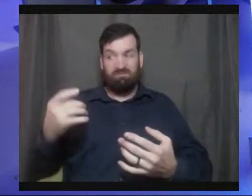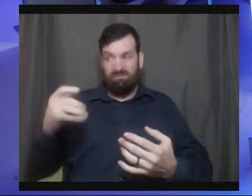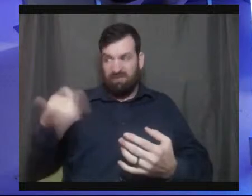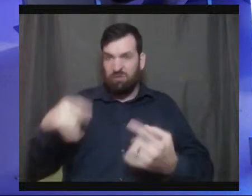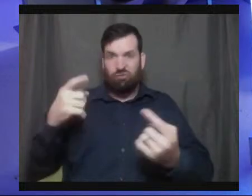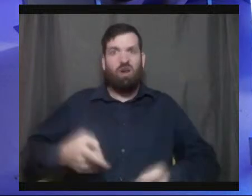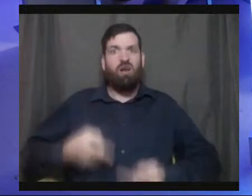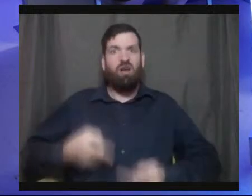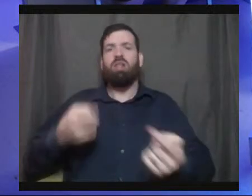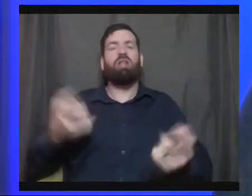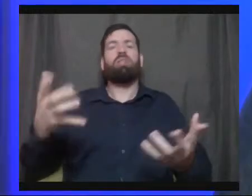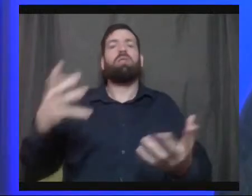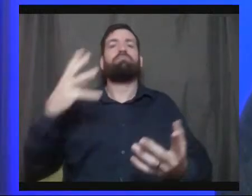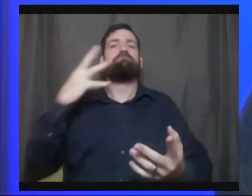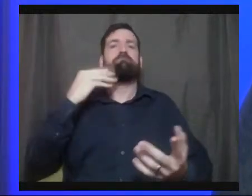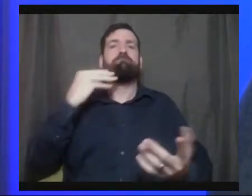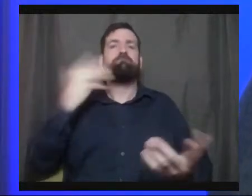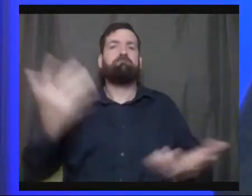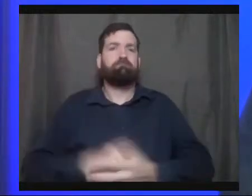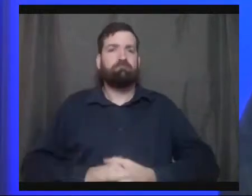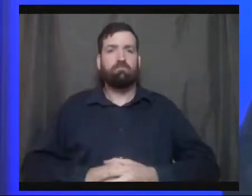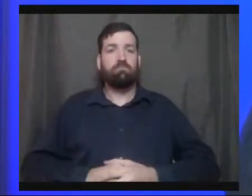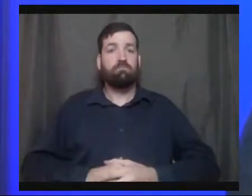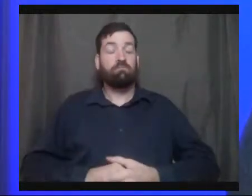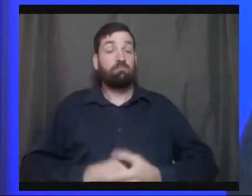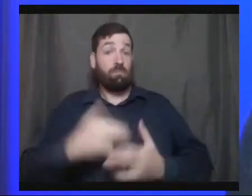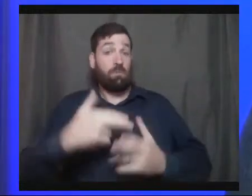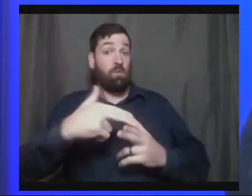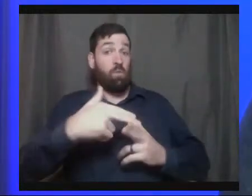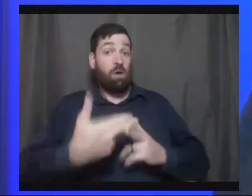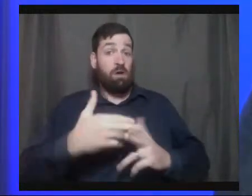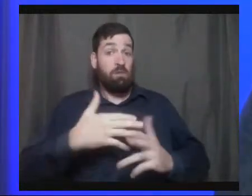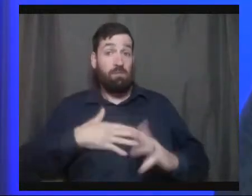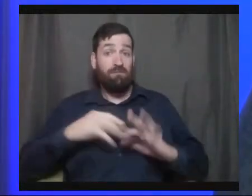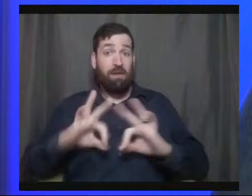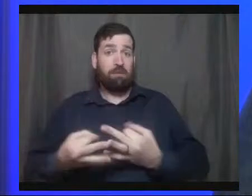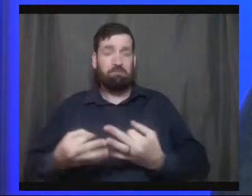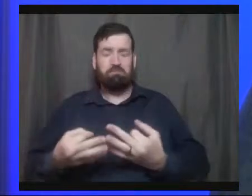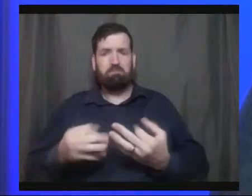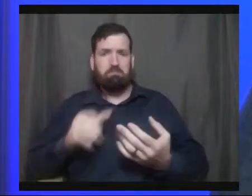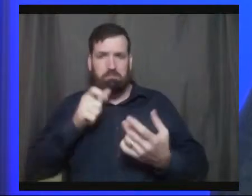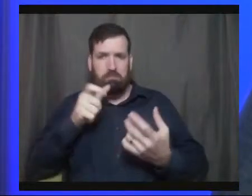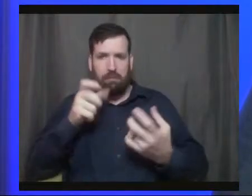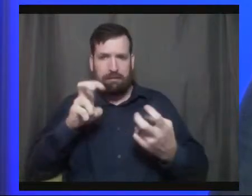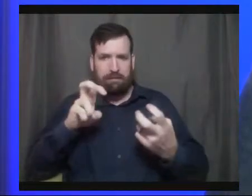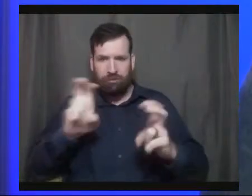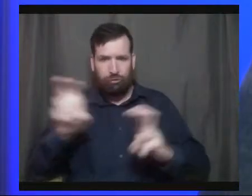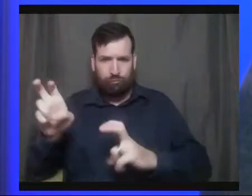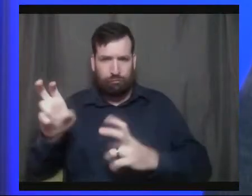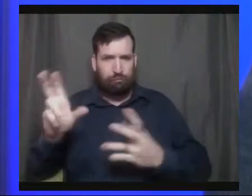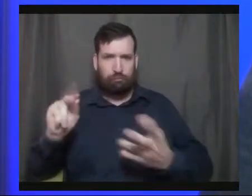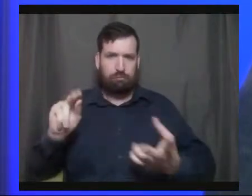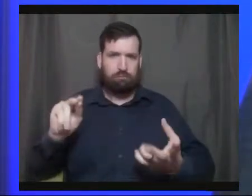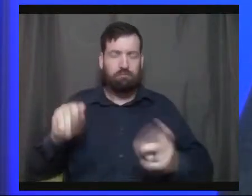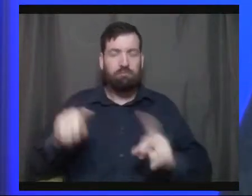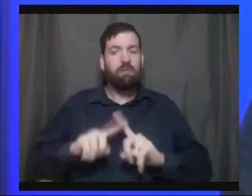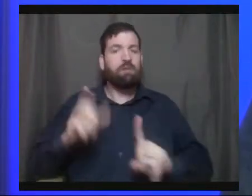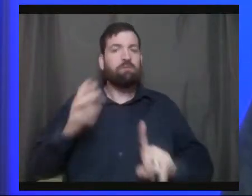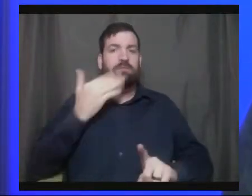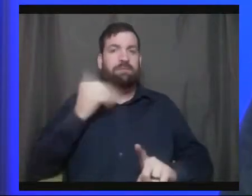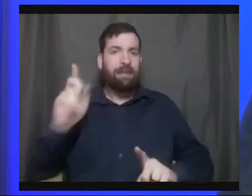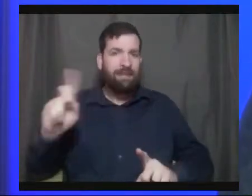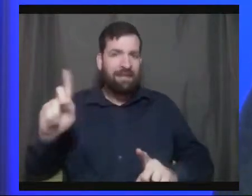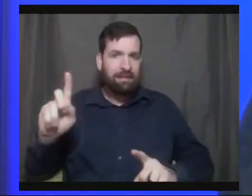you? So weight in my family wasn't necessarily an issue, but it was more diabetes and things like that. And it